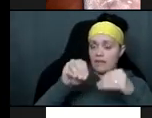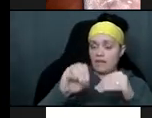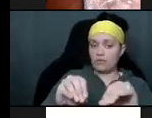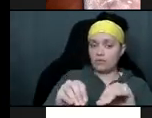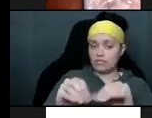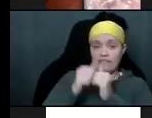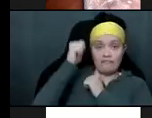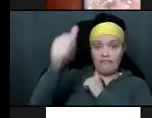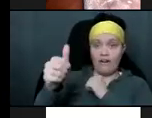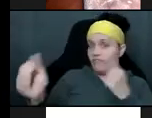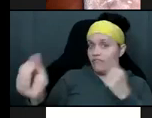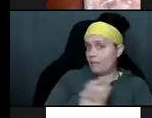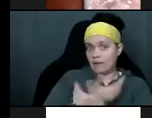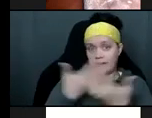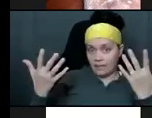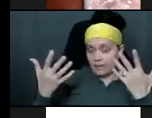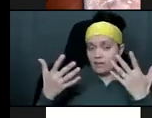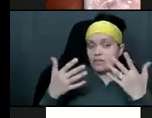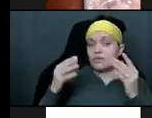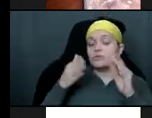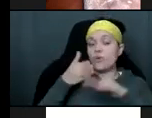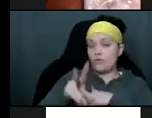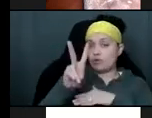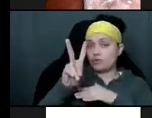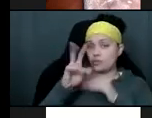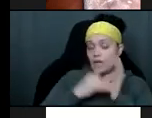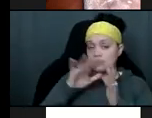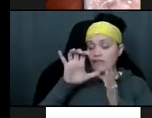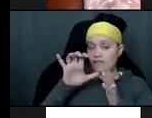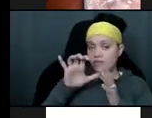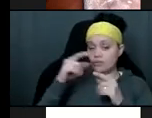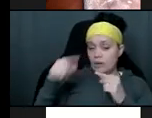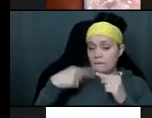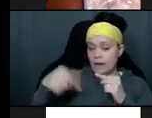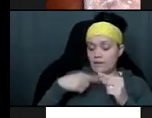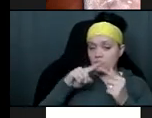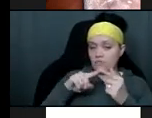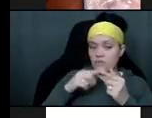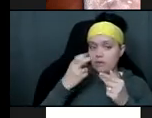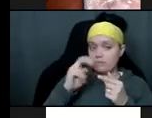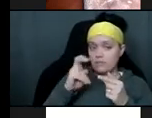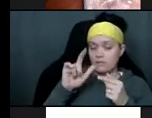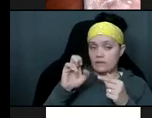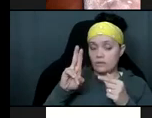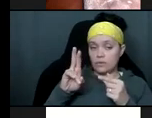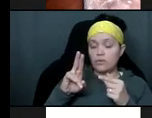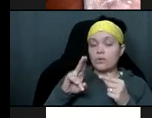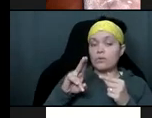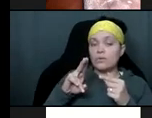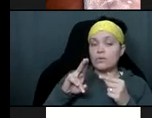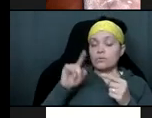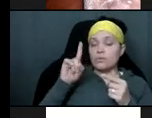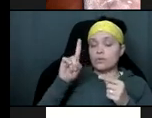anything. So it's over 2,500 miles from Honolulu to the nearest million-person city, which is Los